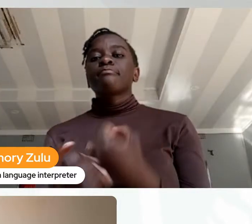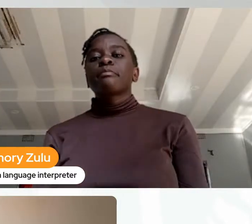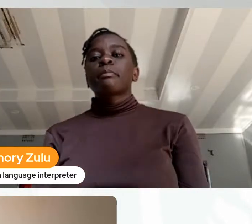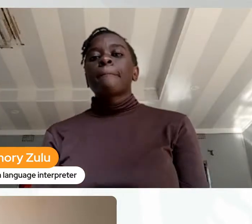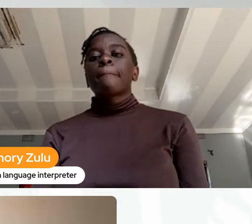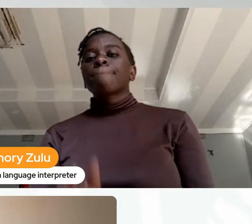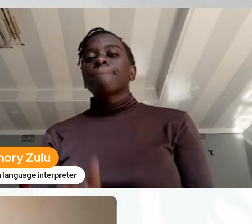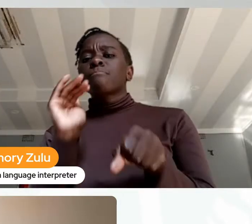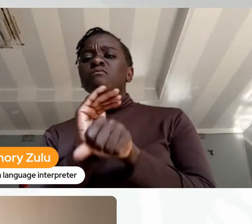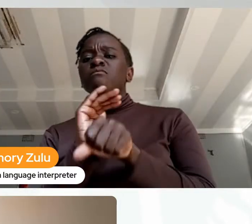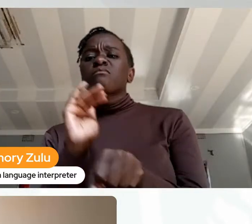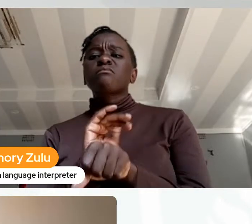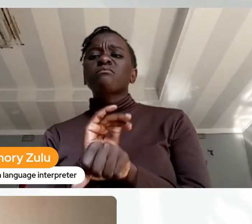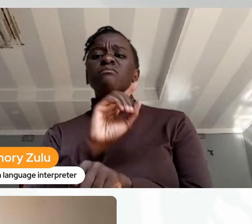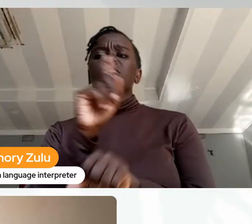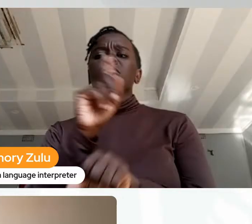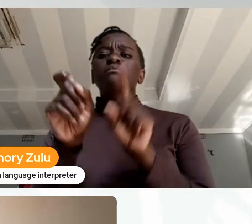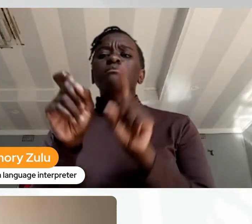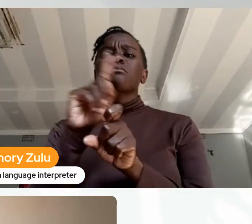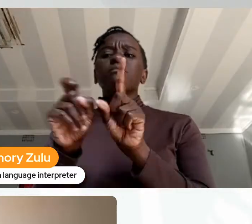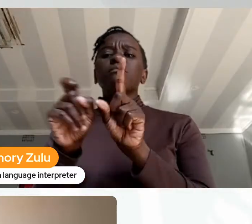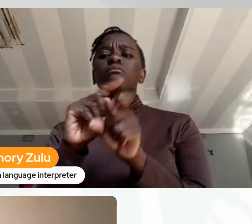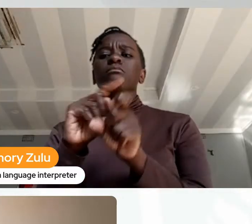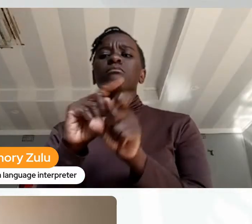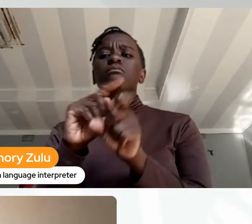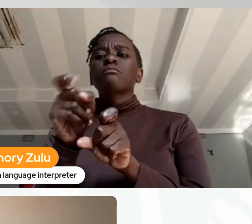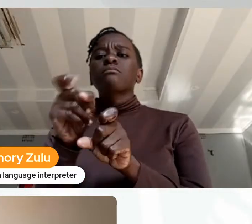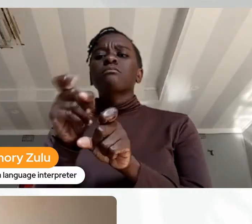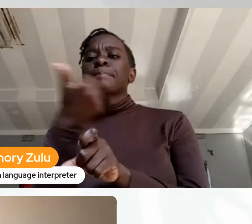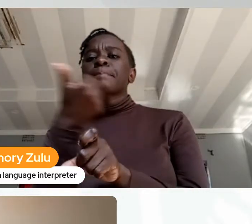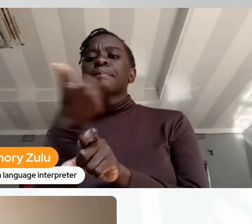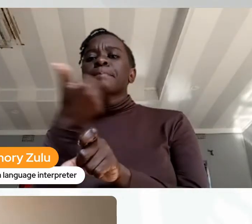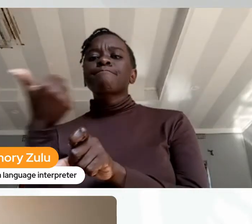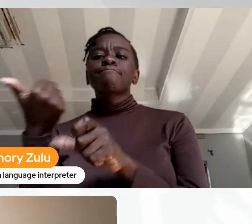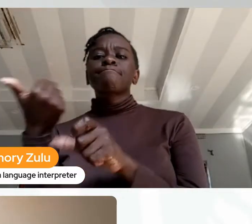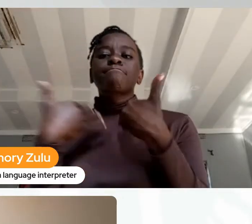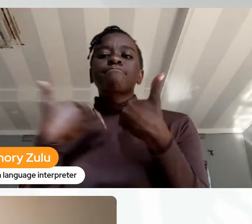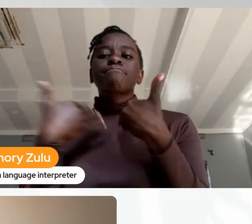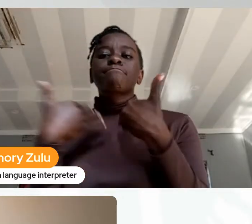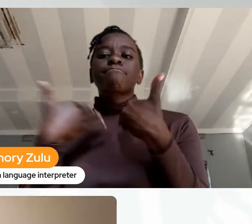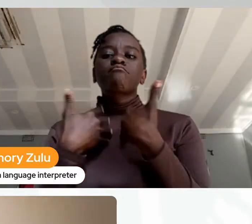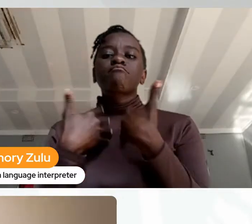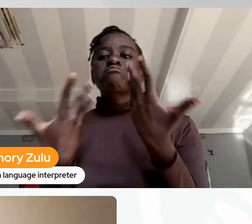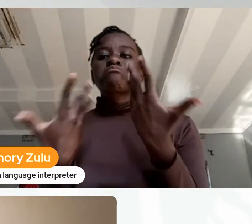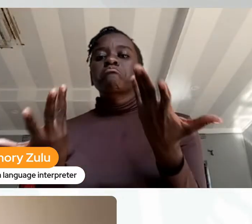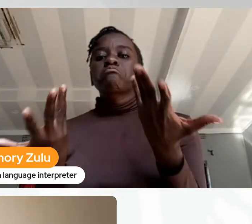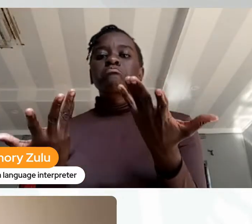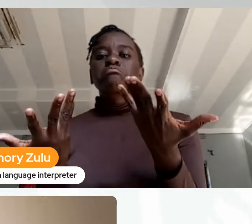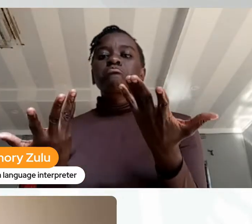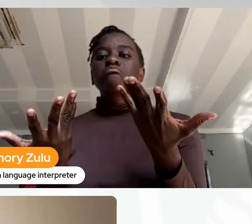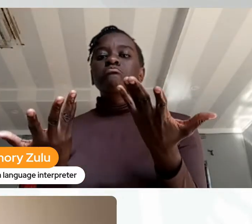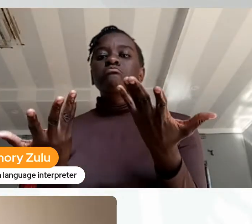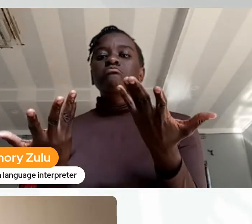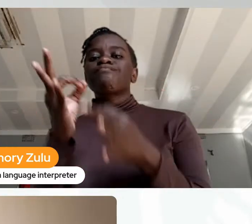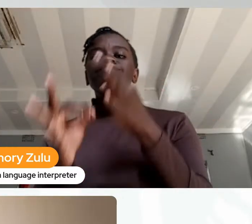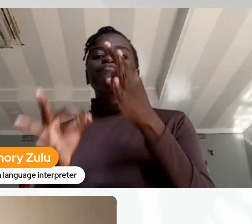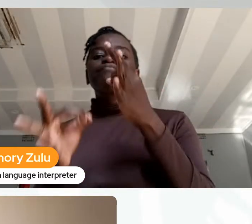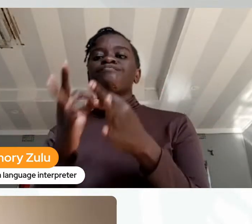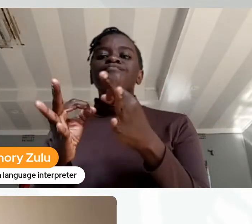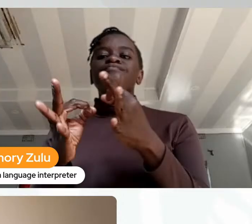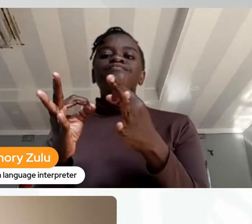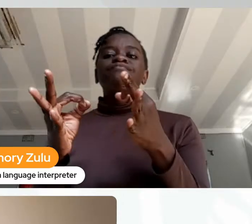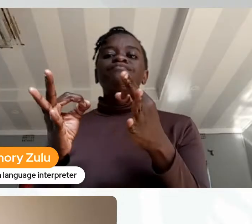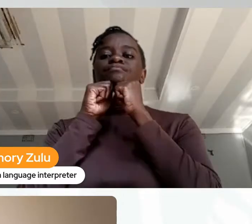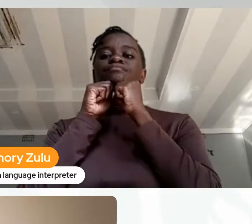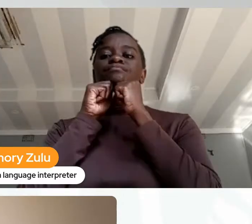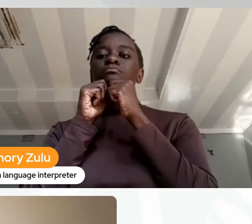maybe Doc can be just brief and give us the answers. But if we do not have any other comments or any other